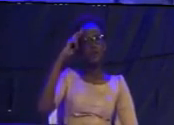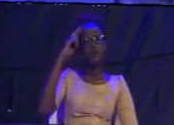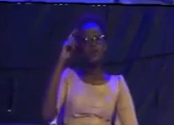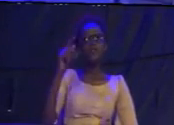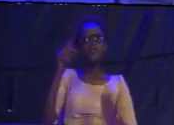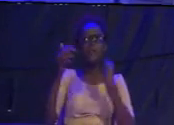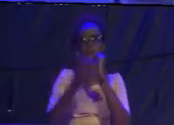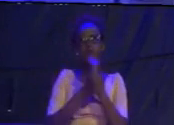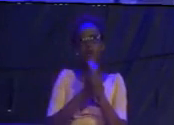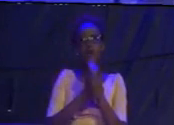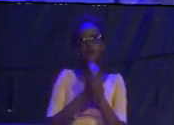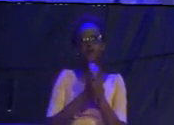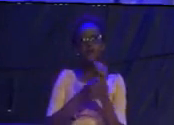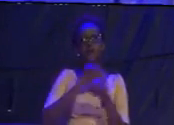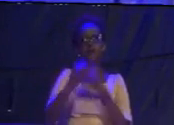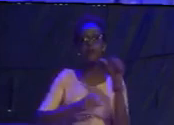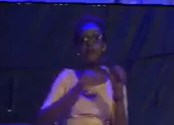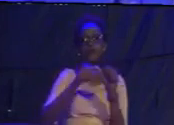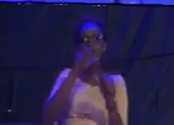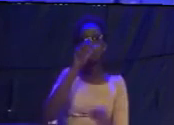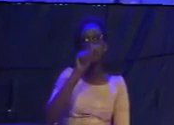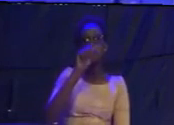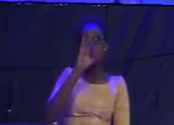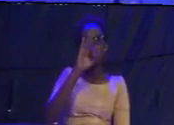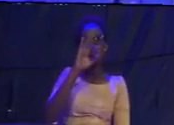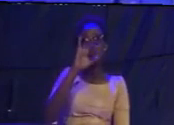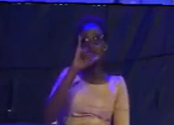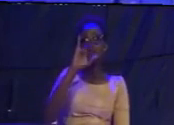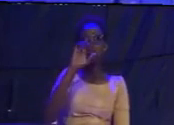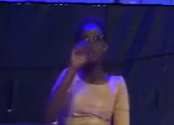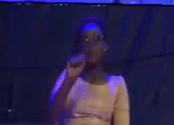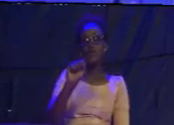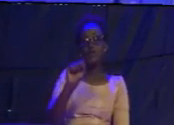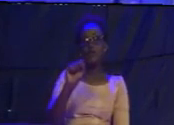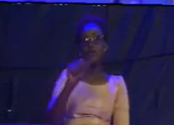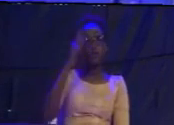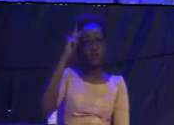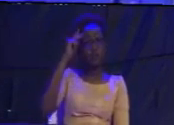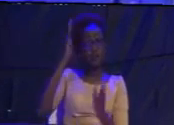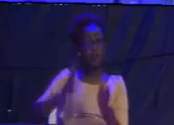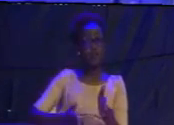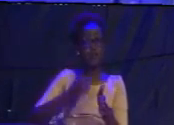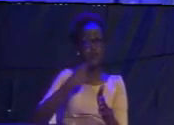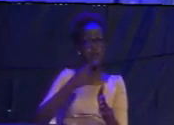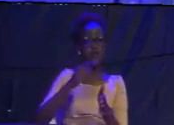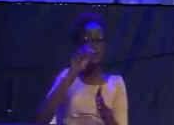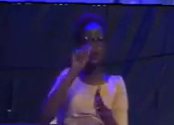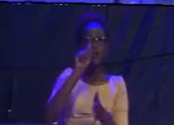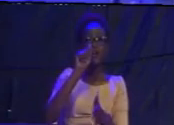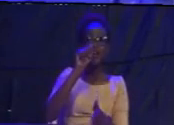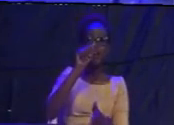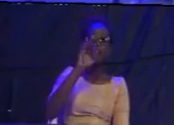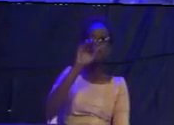Afrika. Which was reminding Abraham about Africa. Abanyabwenge bahera bavuga ko Afera